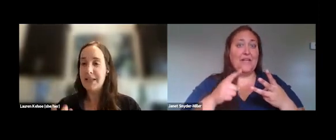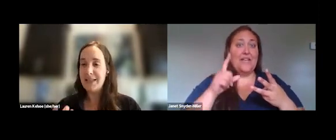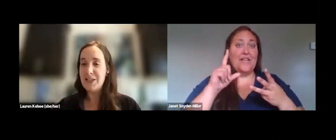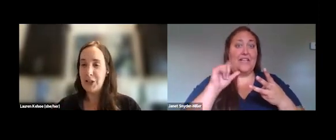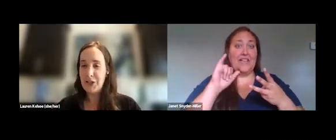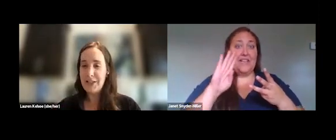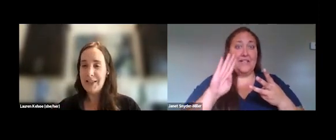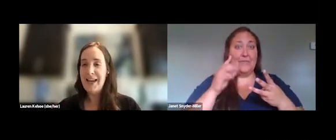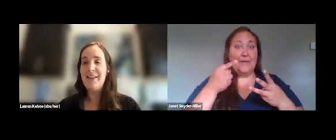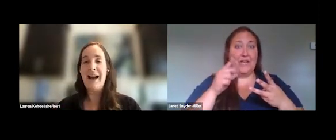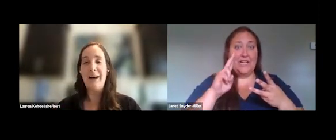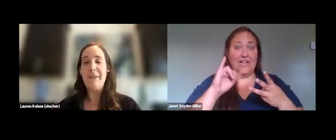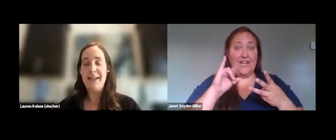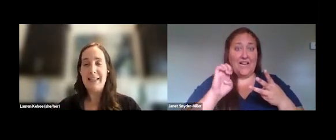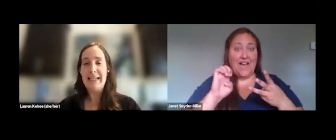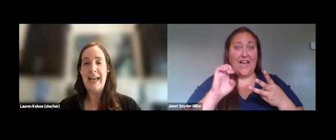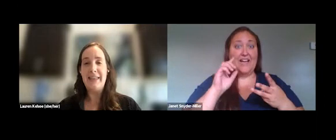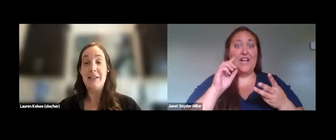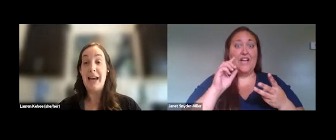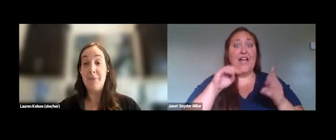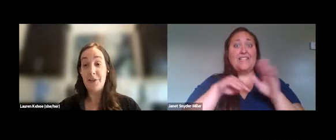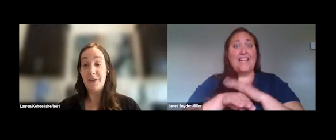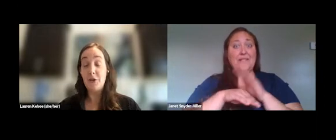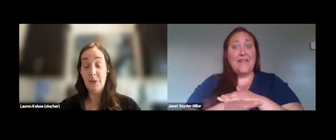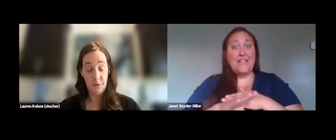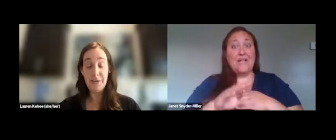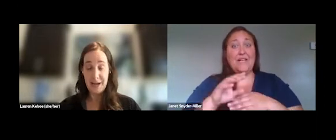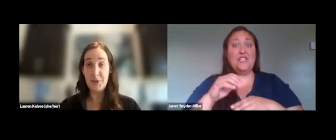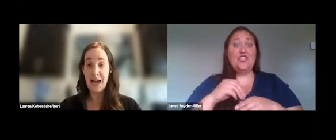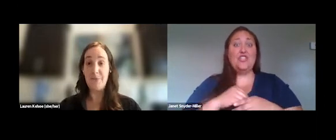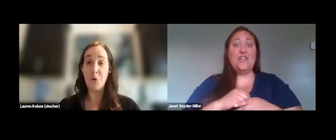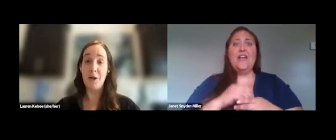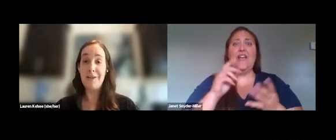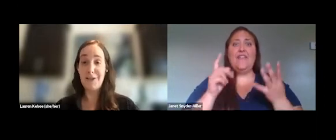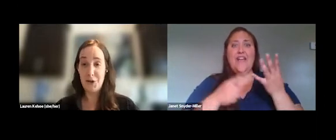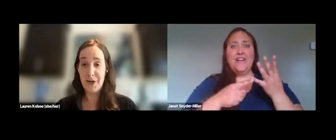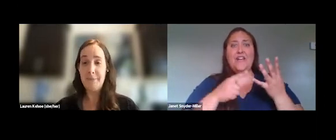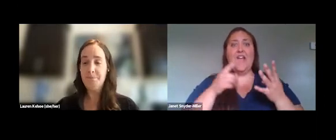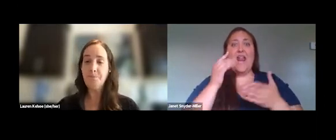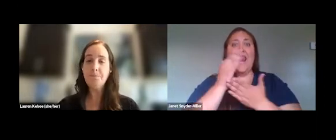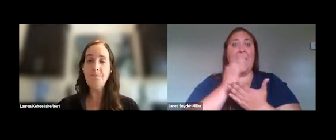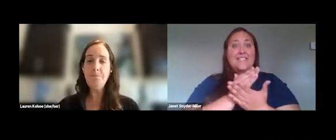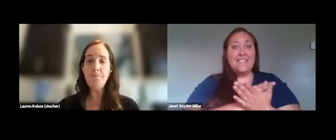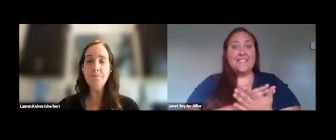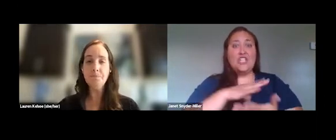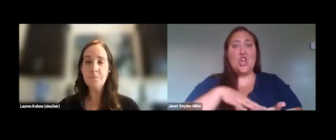then lessons learned, finally, and then time for, hopefully ample time for Q&A.